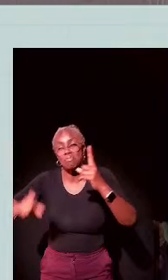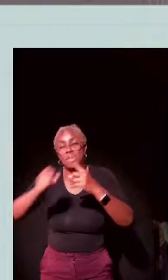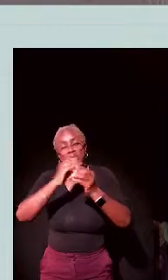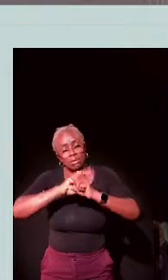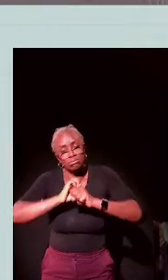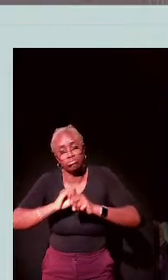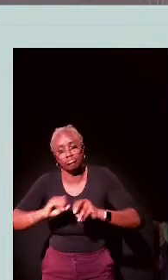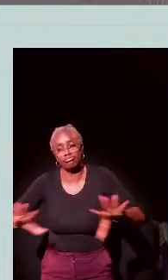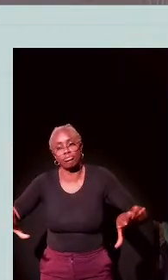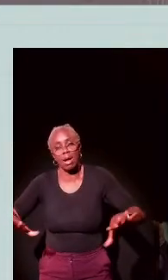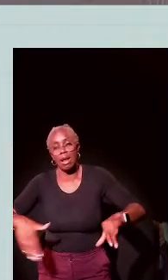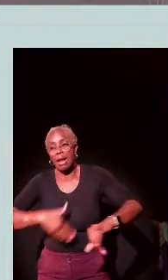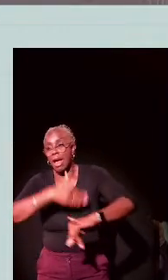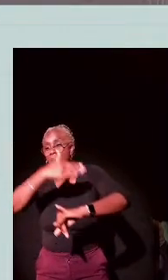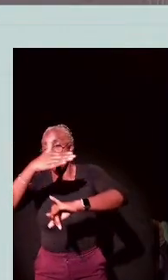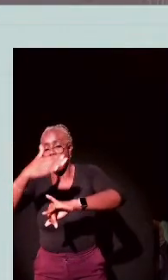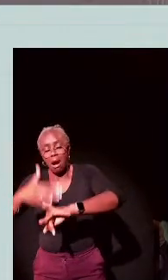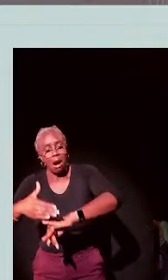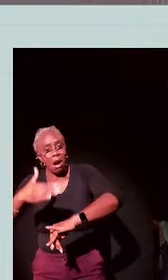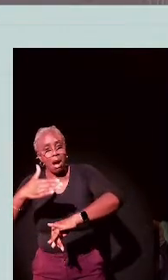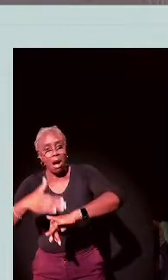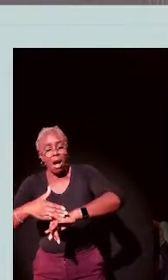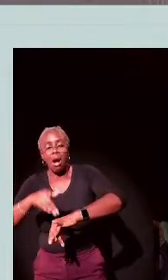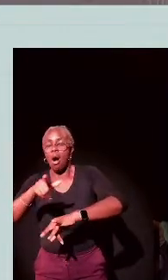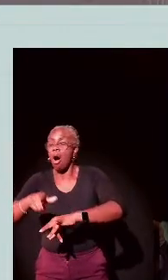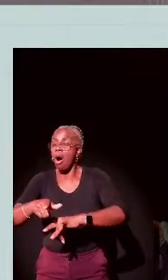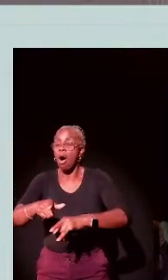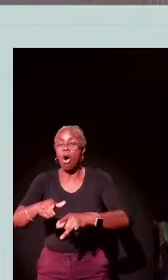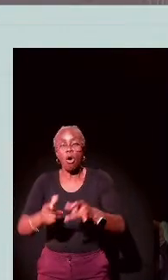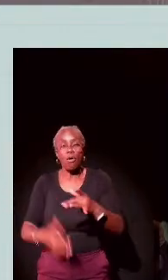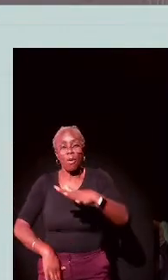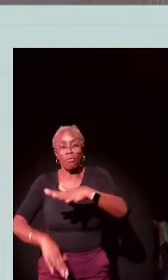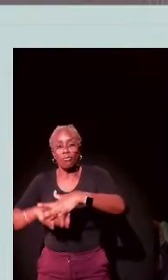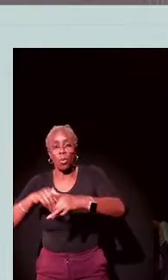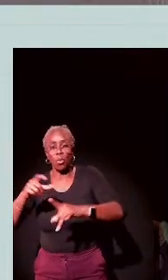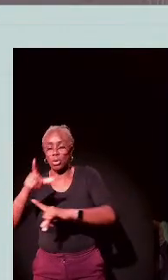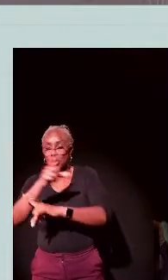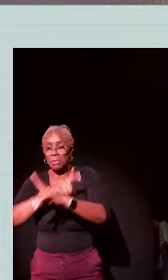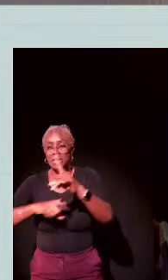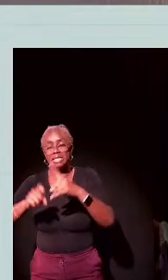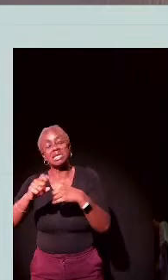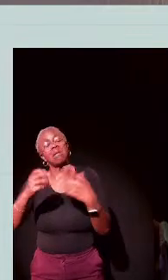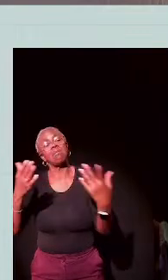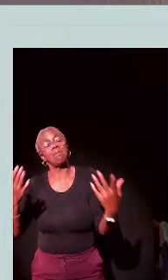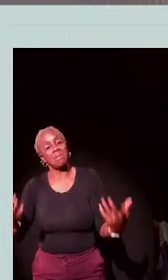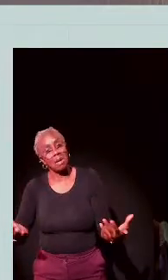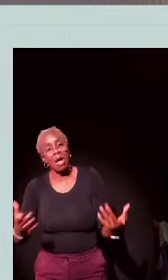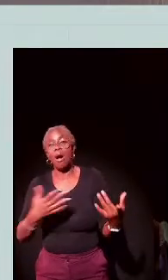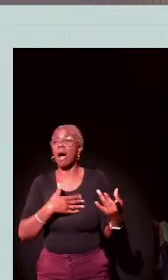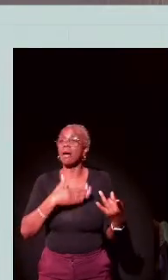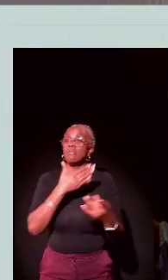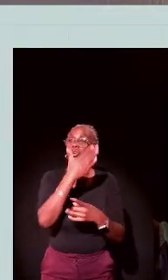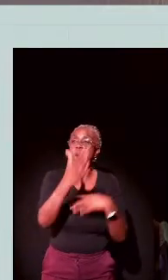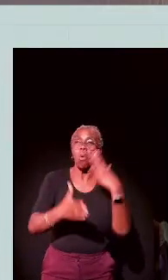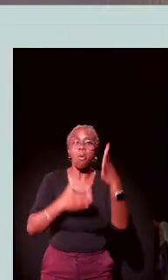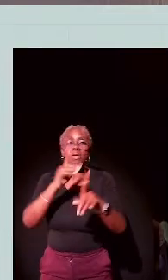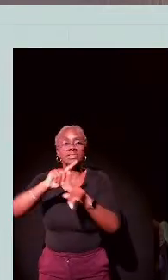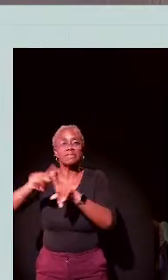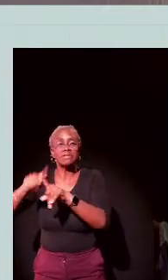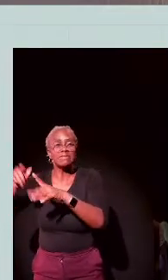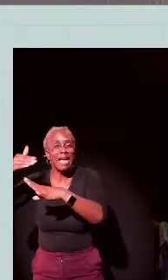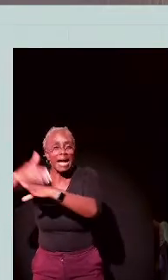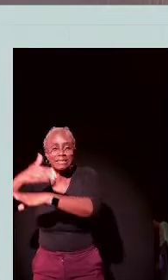And eventually you might get to analogous communities who also experience that problem, and eventually you might go to like different activities or things like